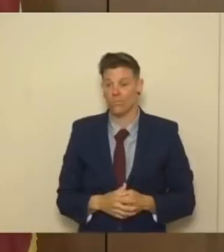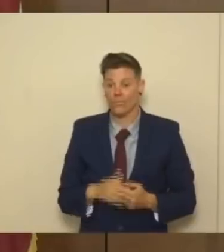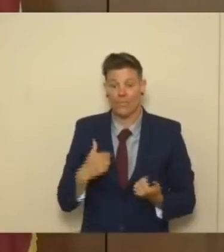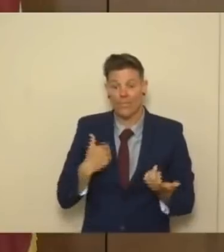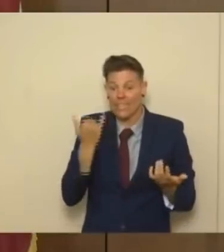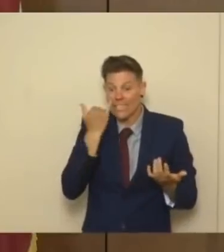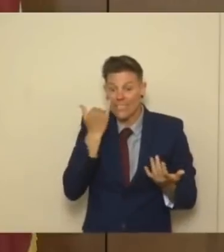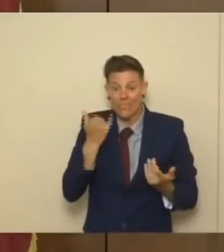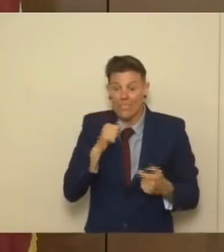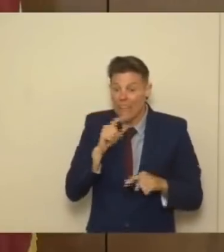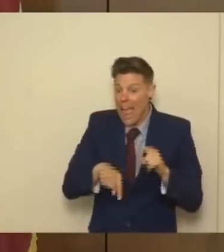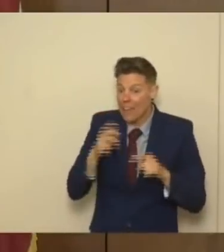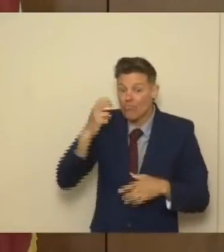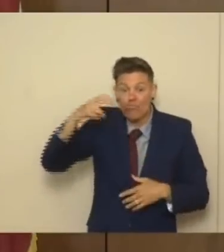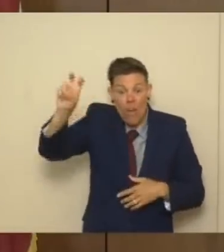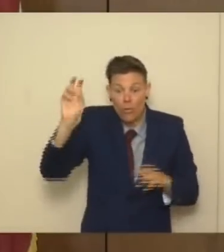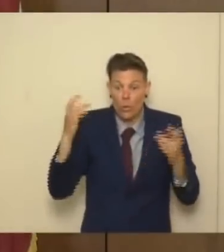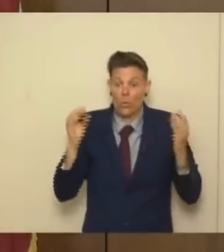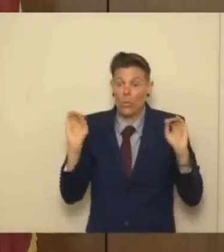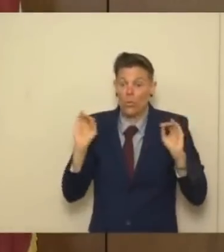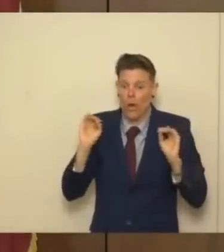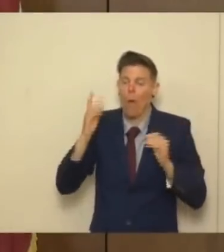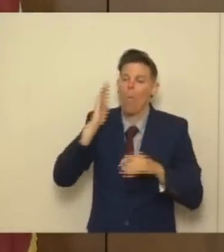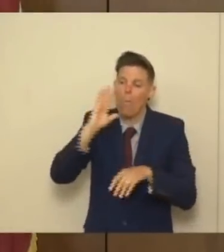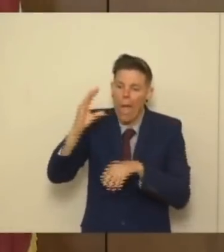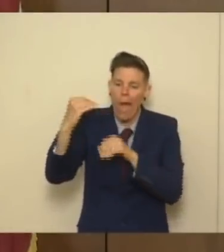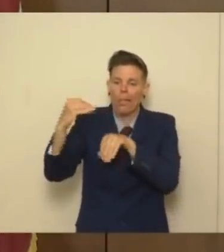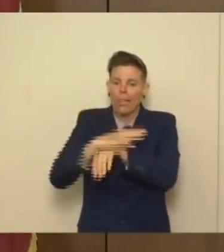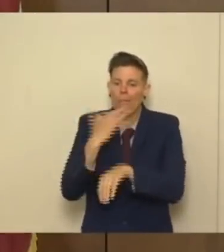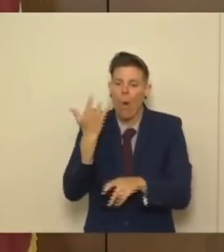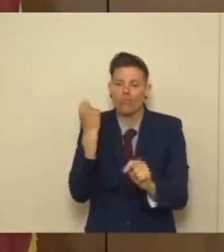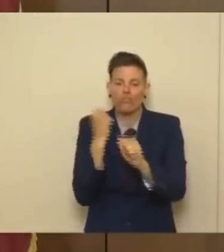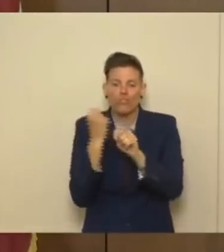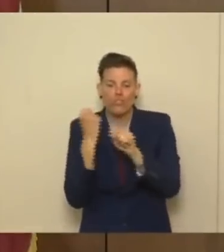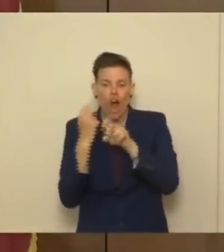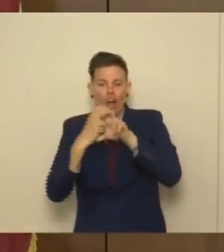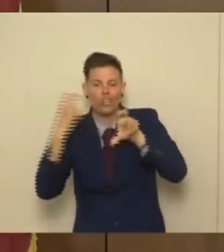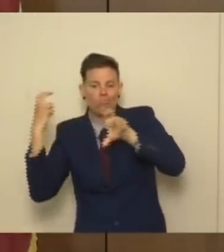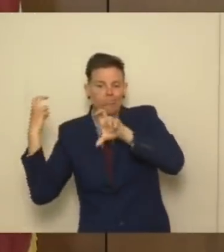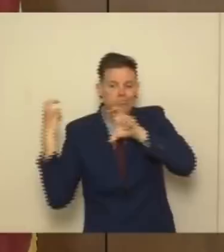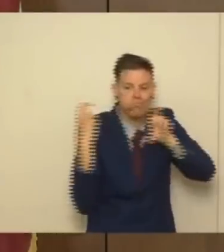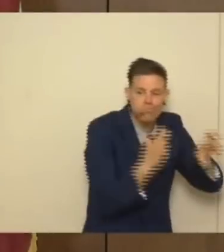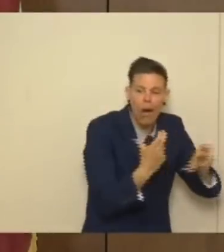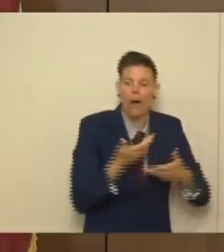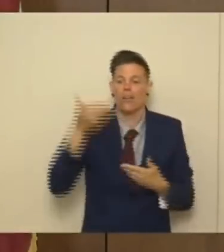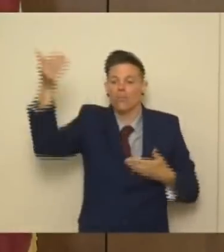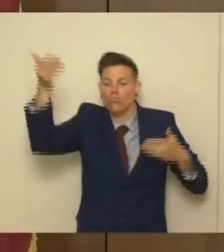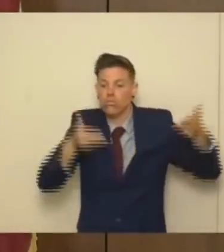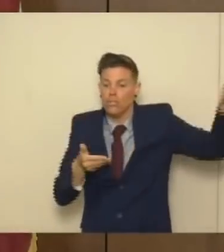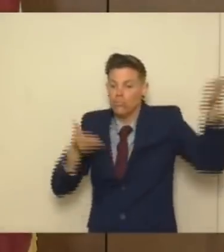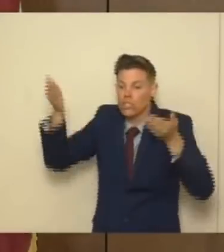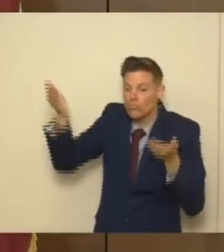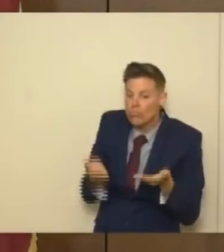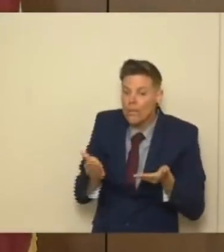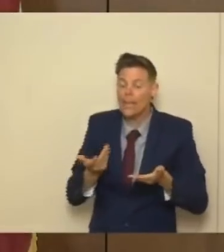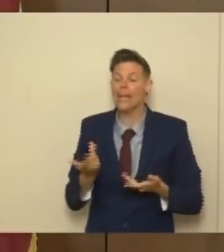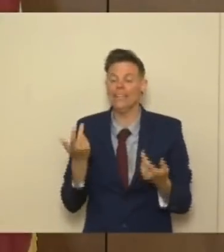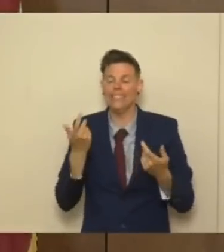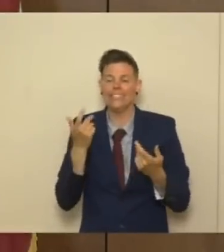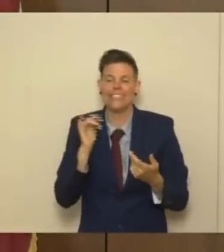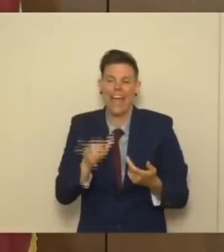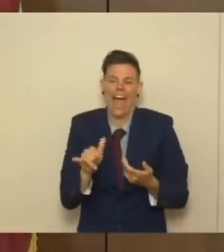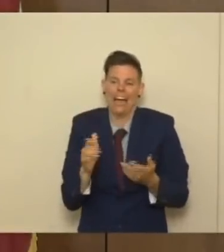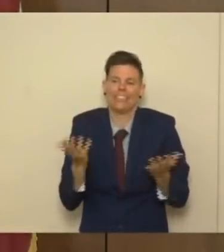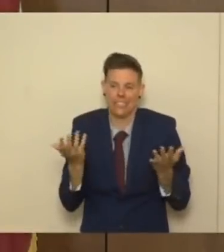Truckers, goods, items have to move through those states. We're just at higher risk. And so all of us need to support all